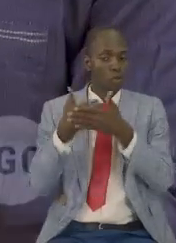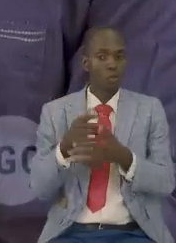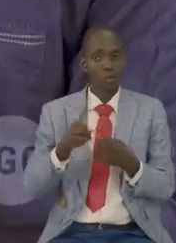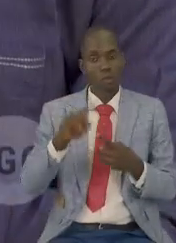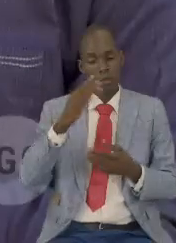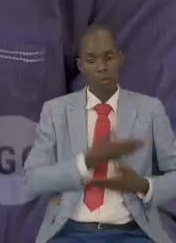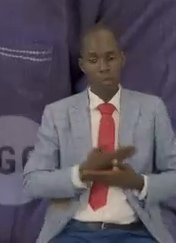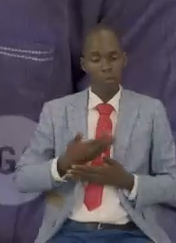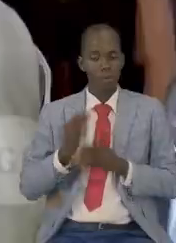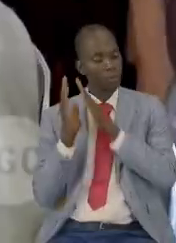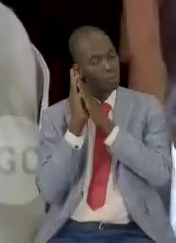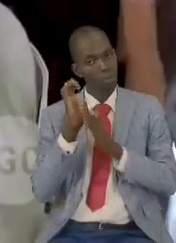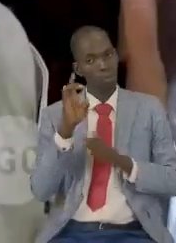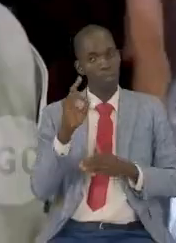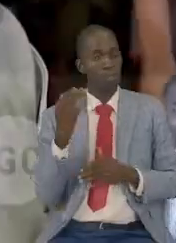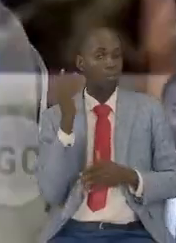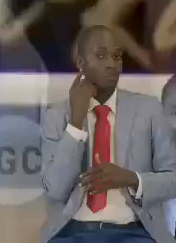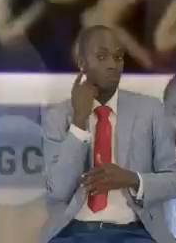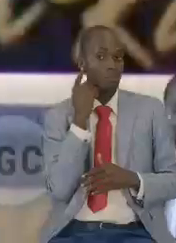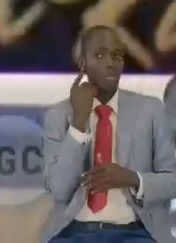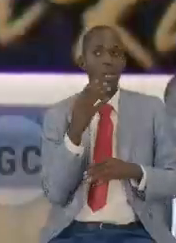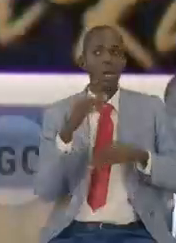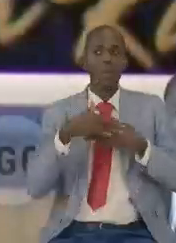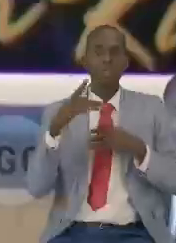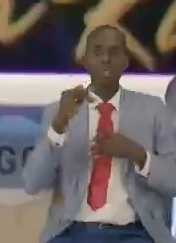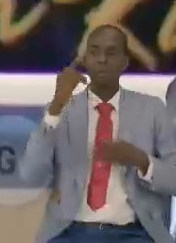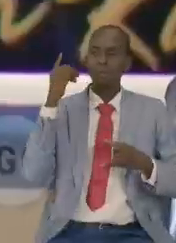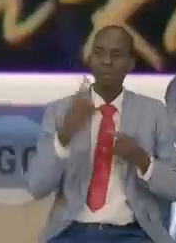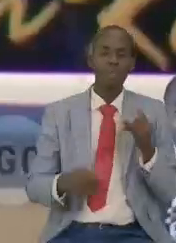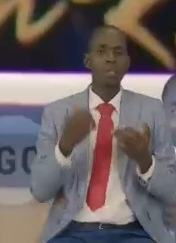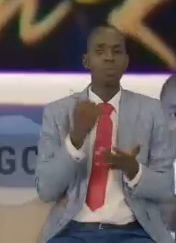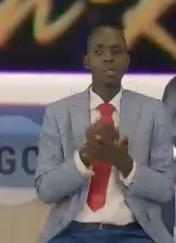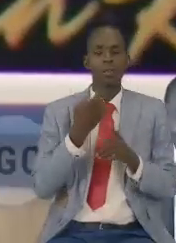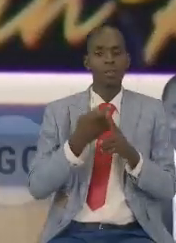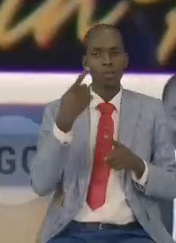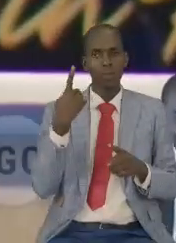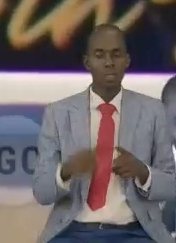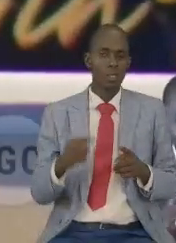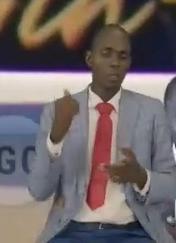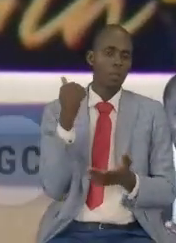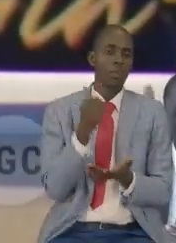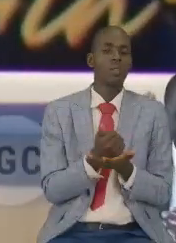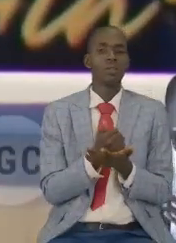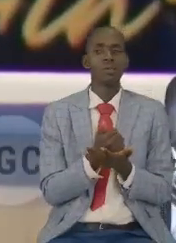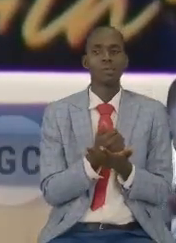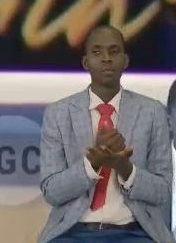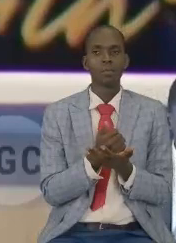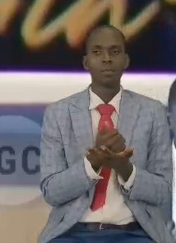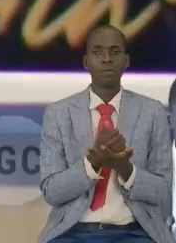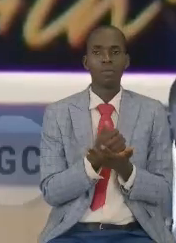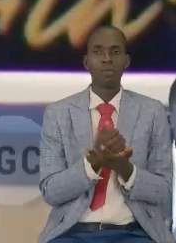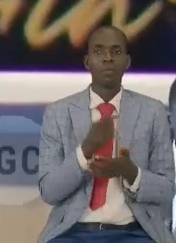from the man of God, after the final amen, you will check up to